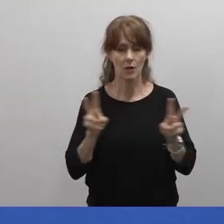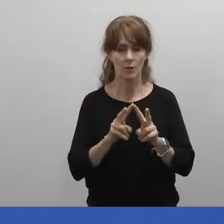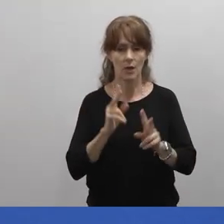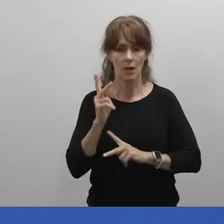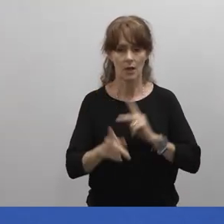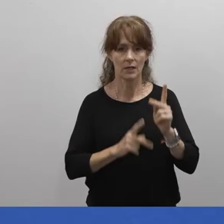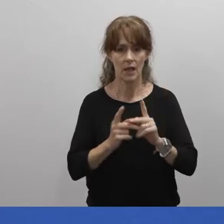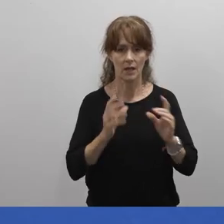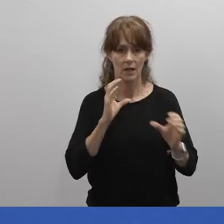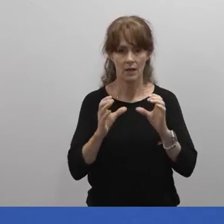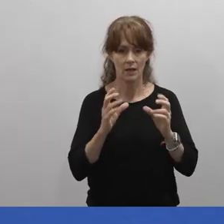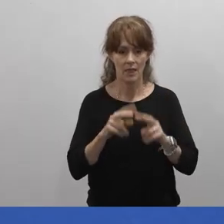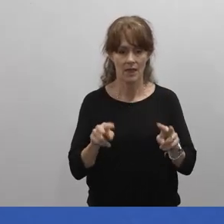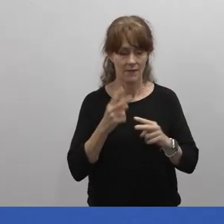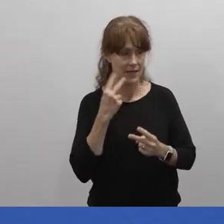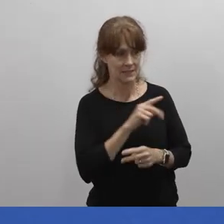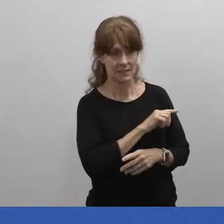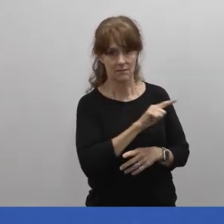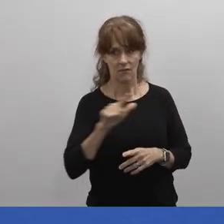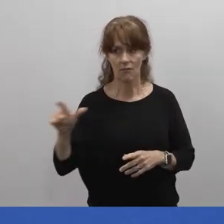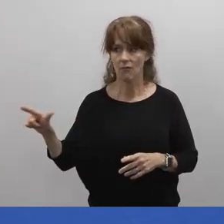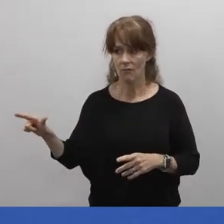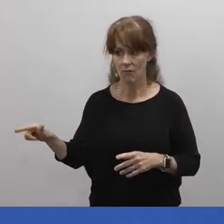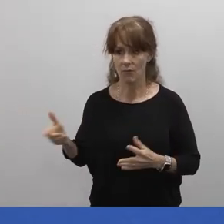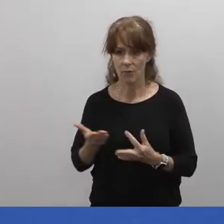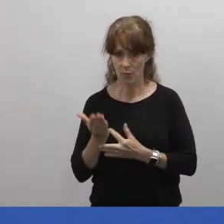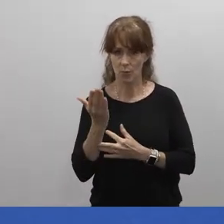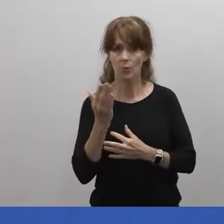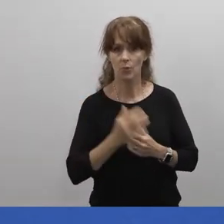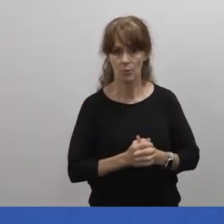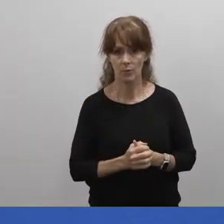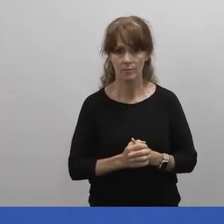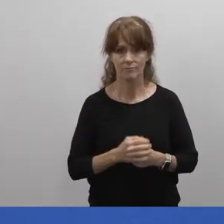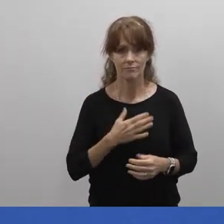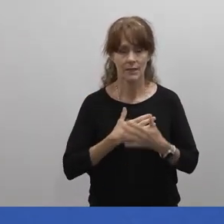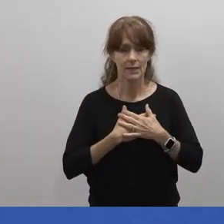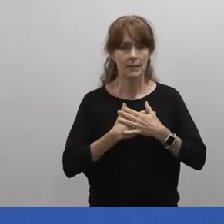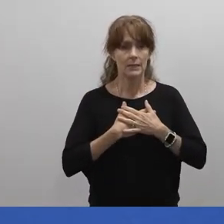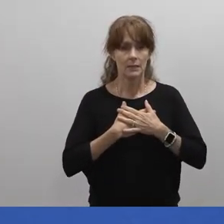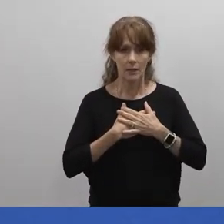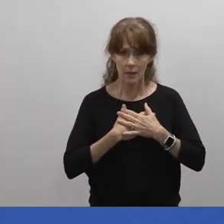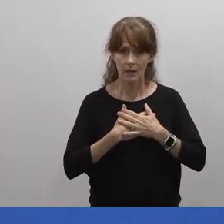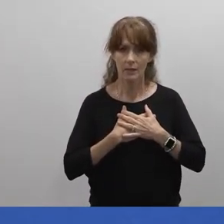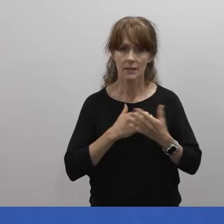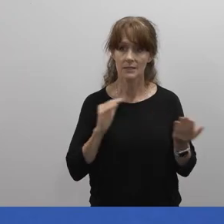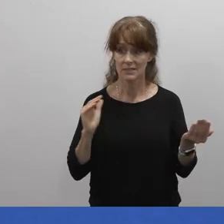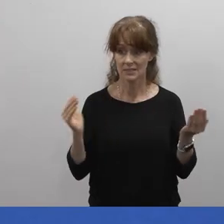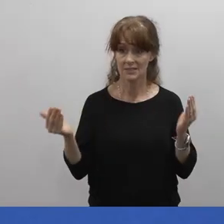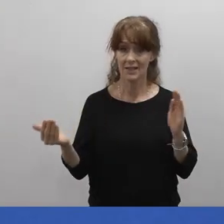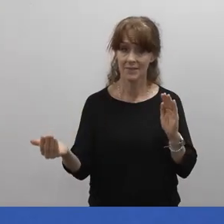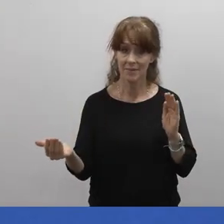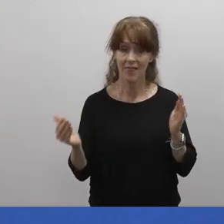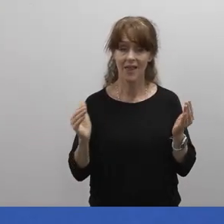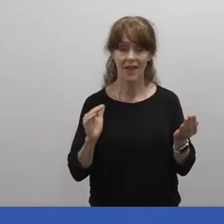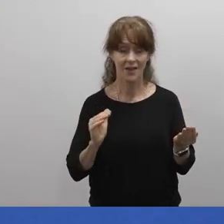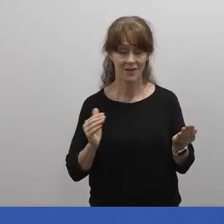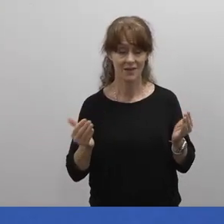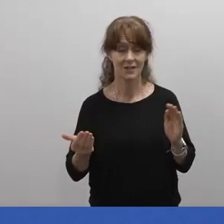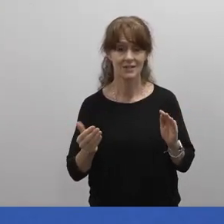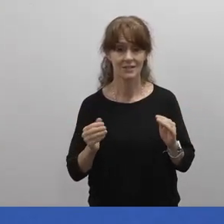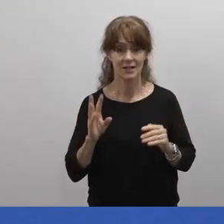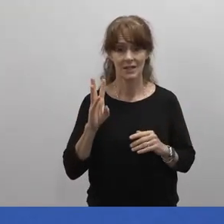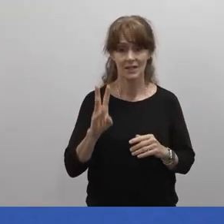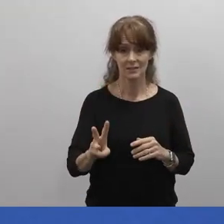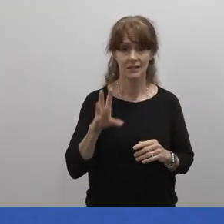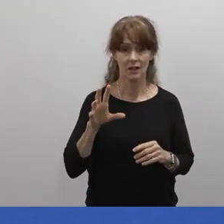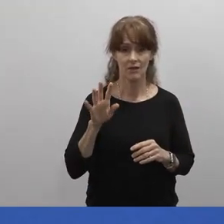conversation based on the values that I see across there. So it's heartening that there are similarities in, you know, the